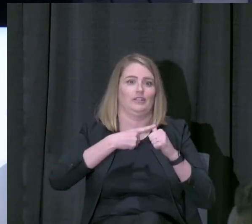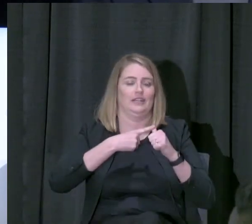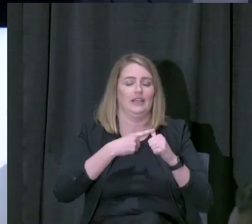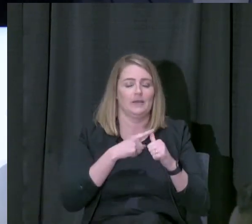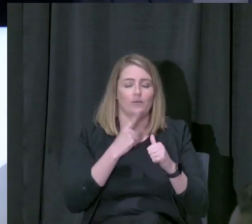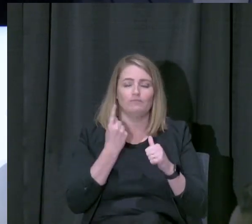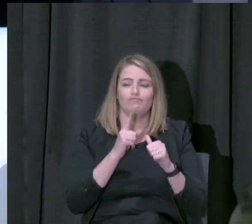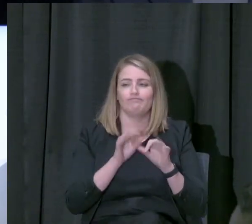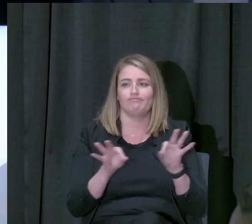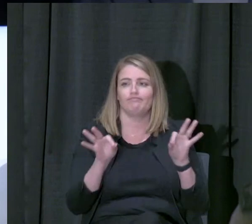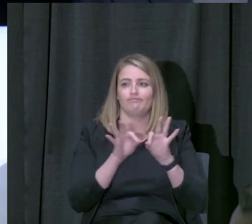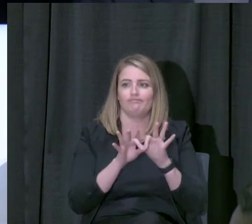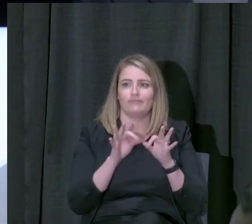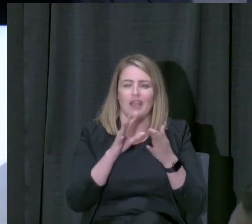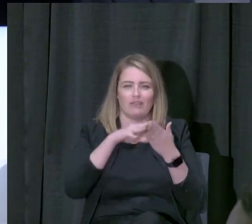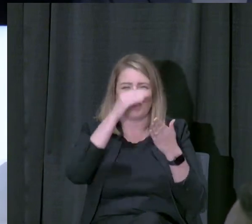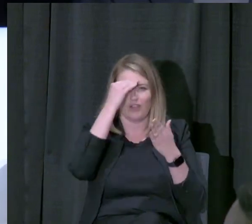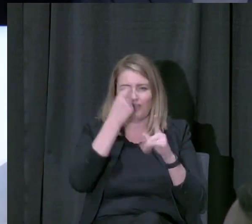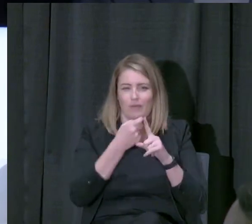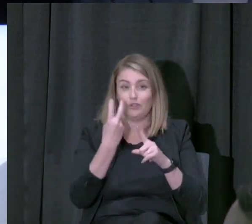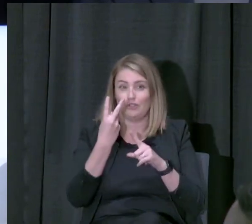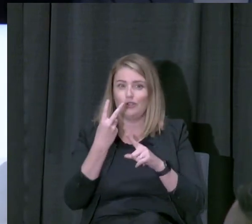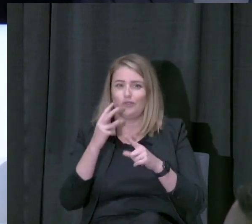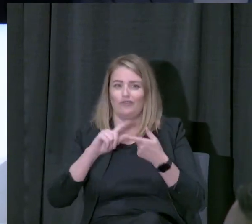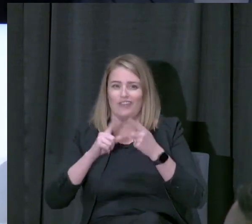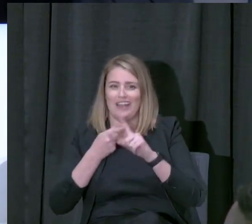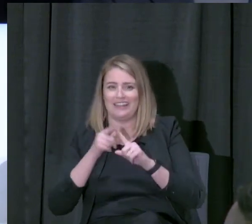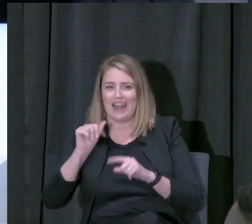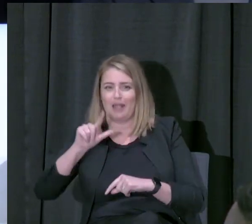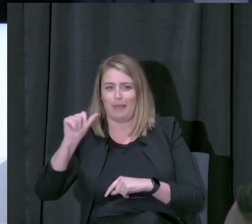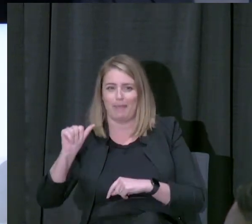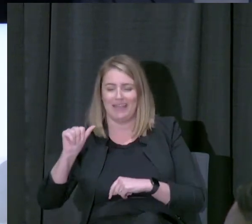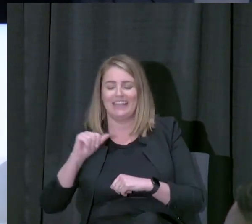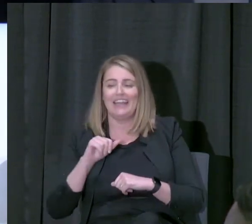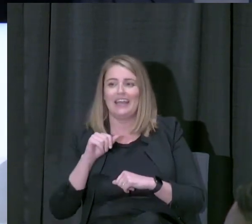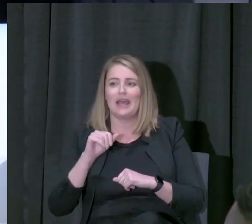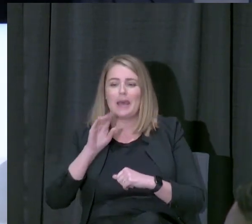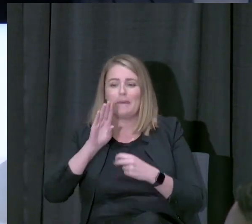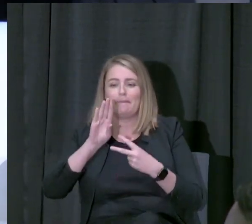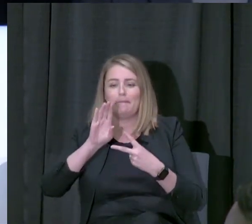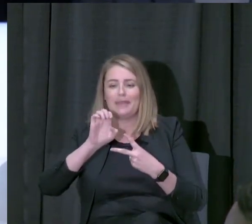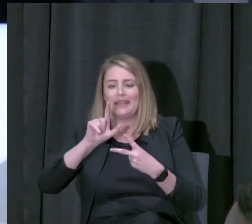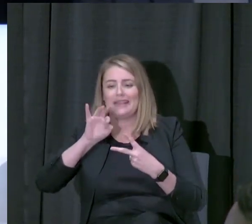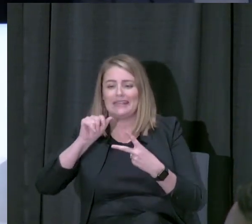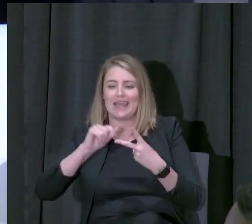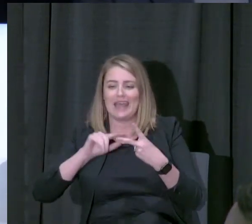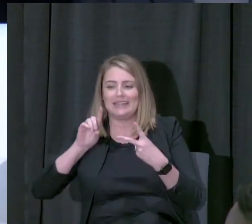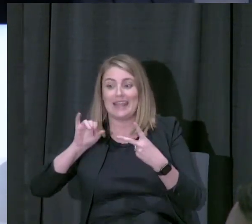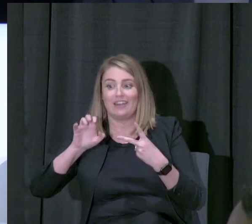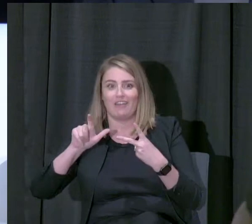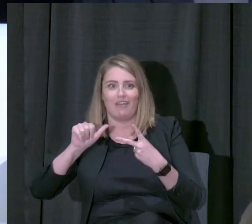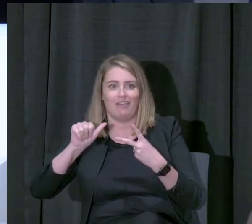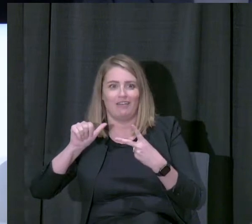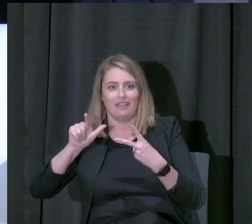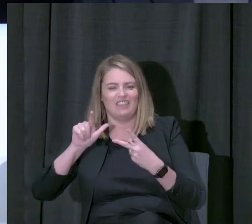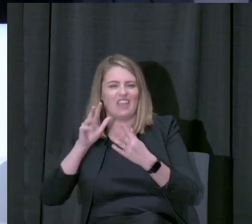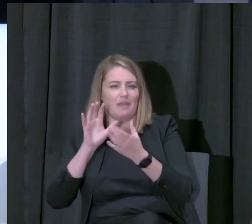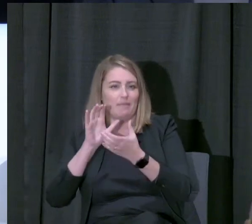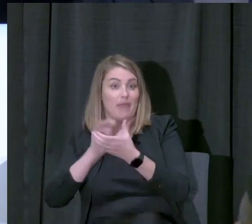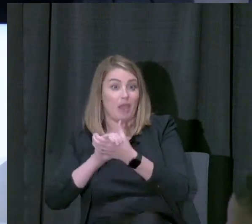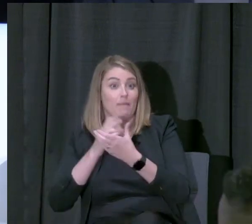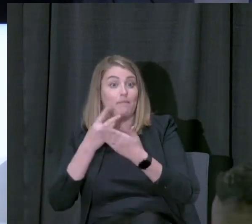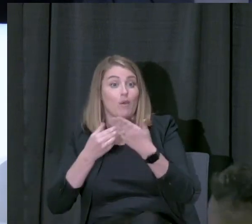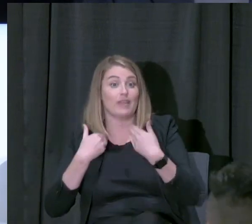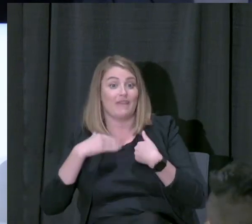something that I learned from two friends down in Birmingham, Alabama. So Belinda and Daniel are a married couple. They both have cerebral